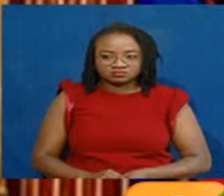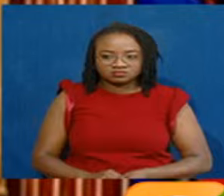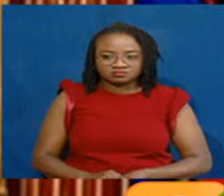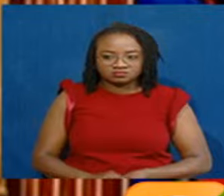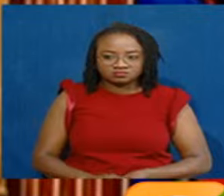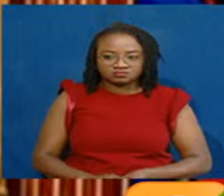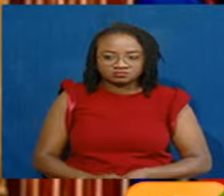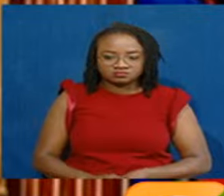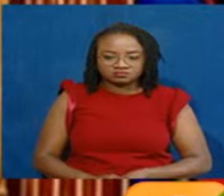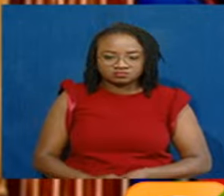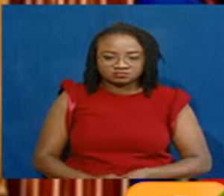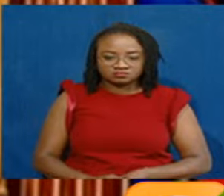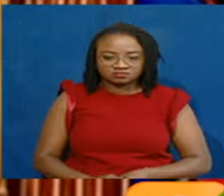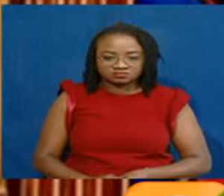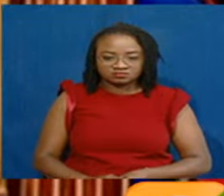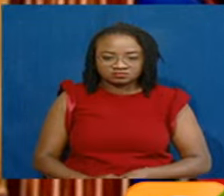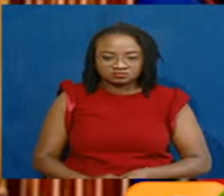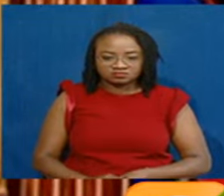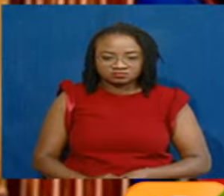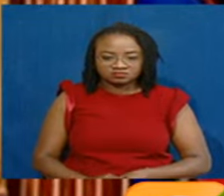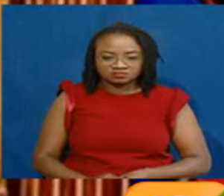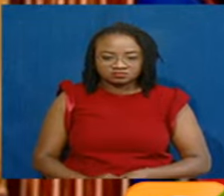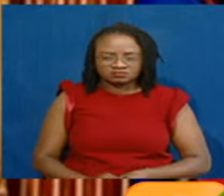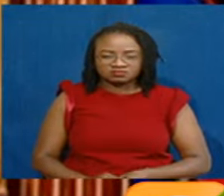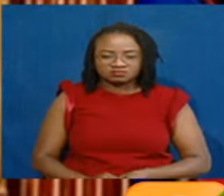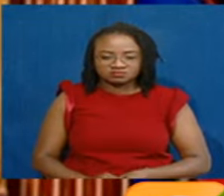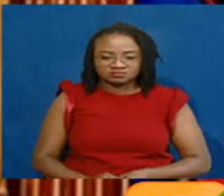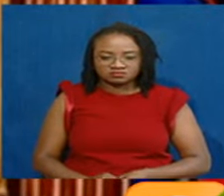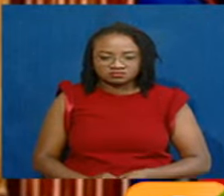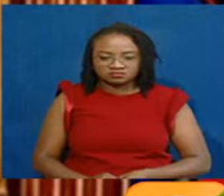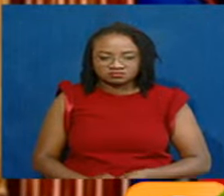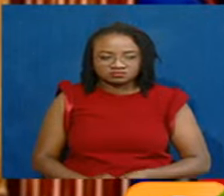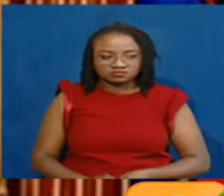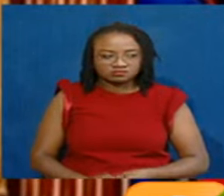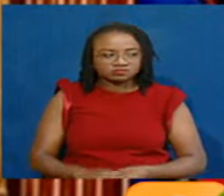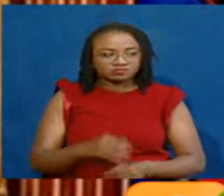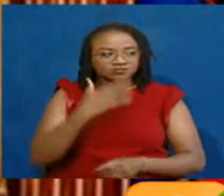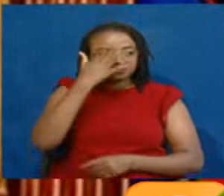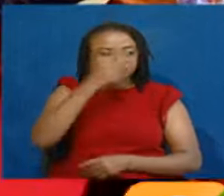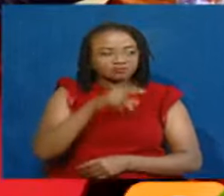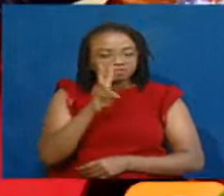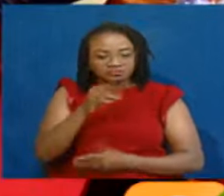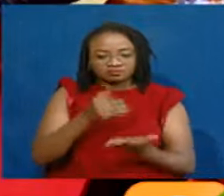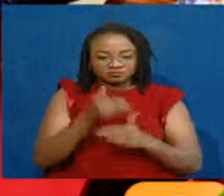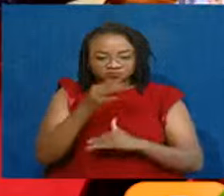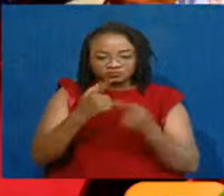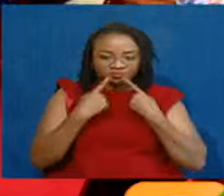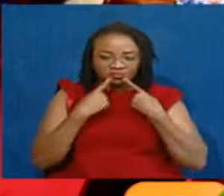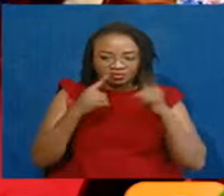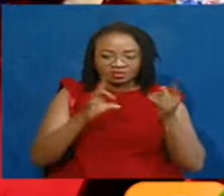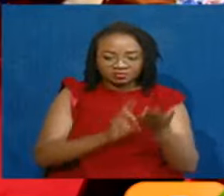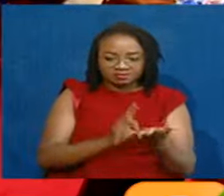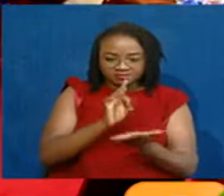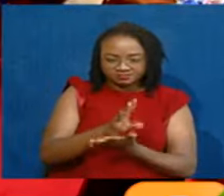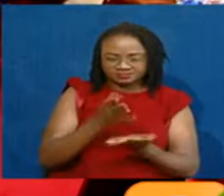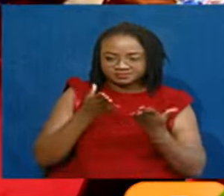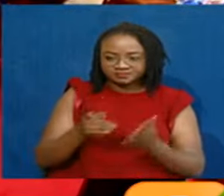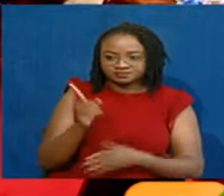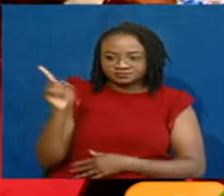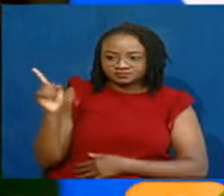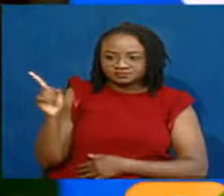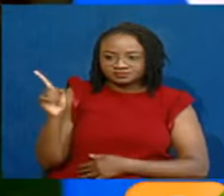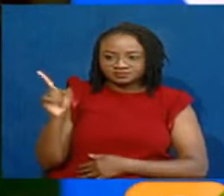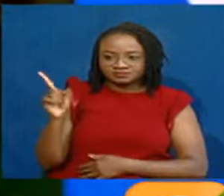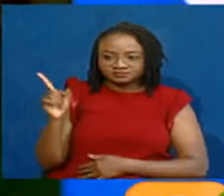office. Thank you. 2 days after he was declared impeached by the Senate, the staff in Rigathi Gachagua's office are now feeling the heat of the battle for